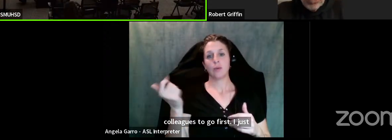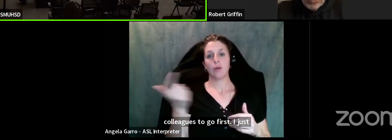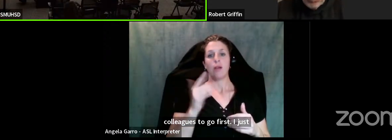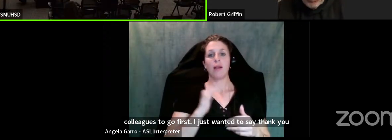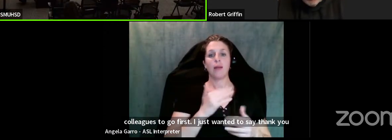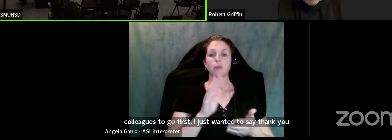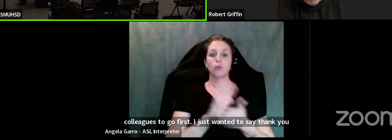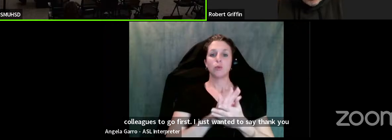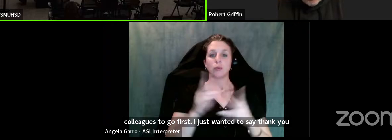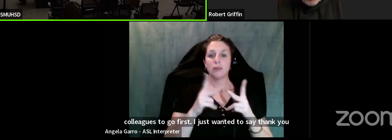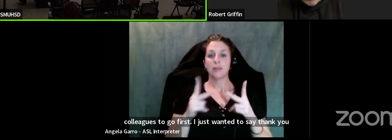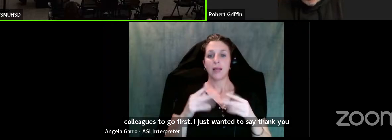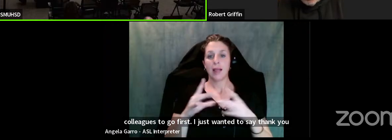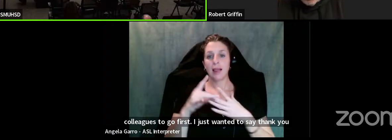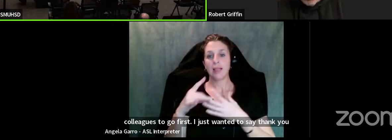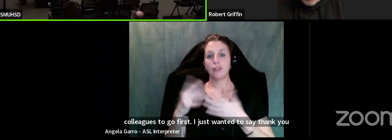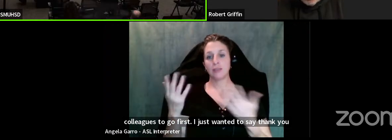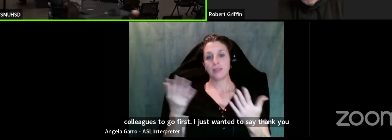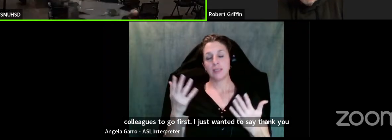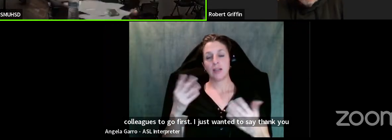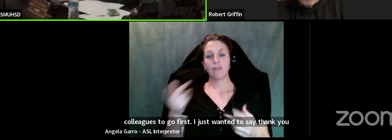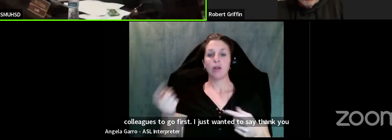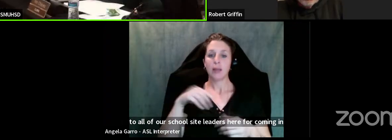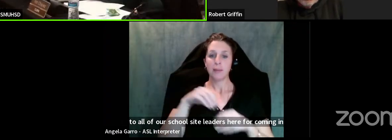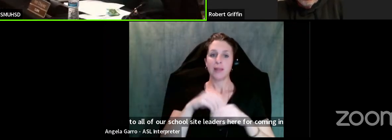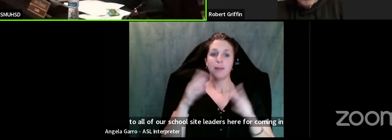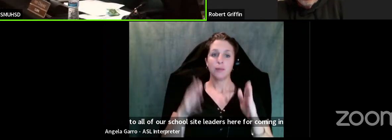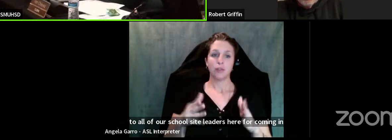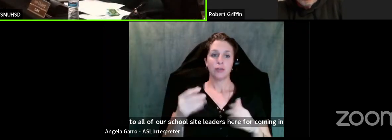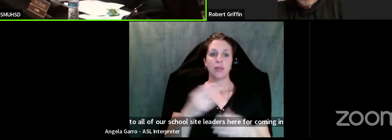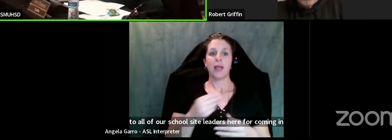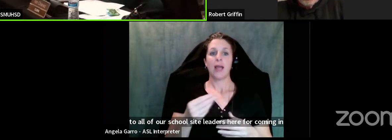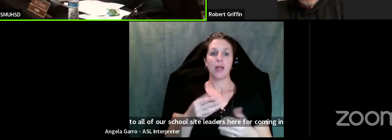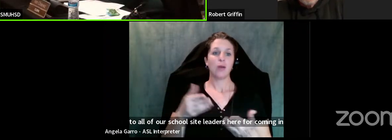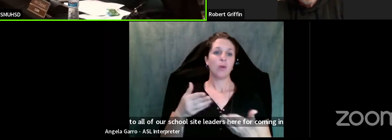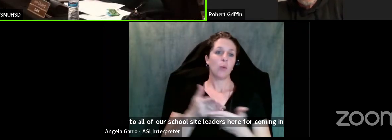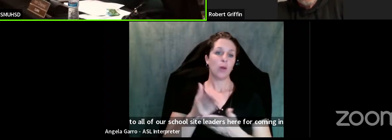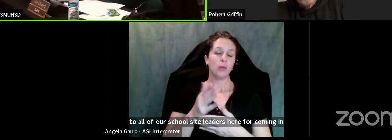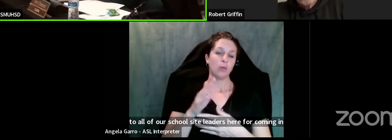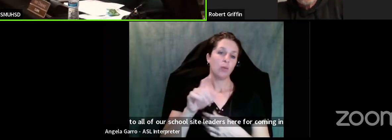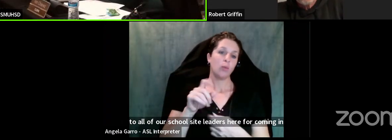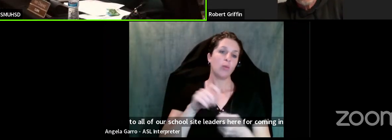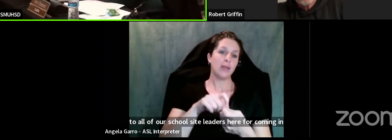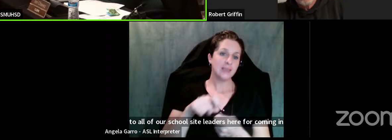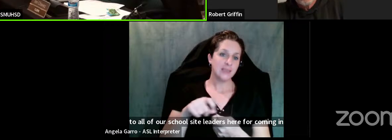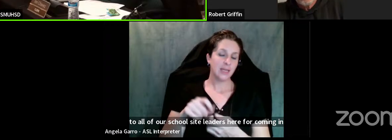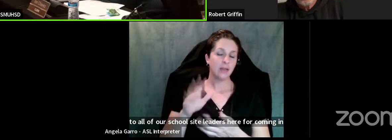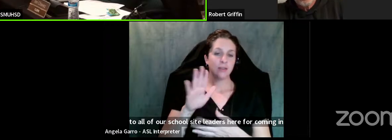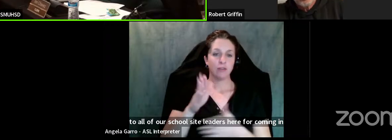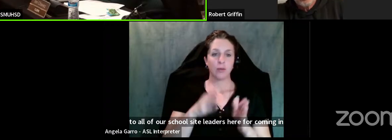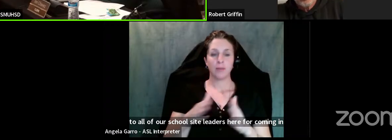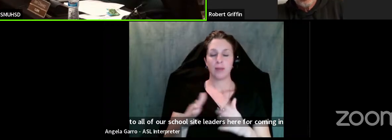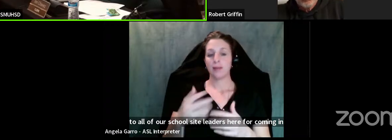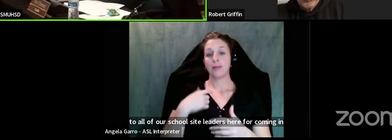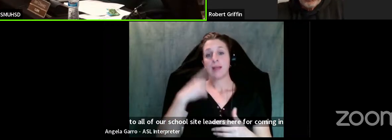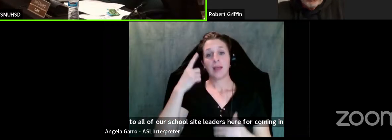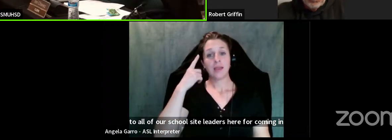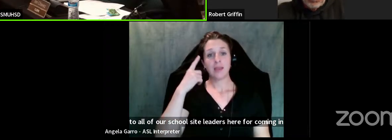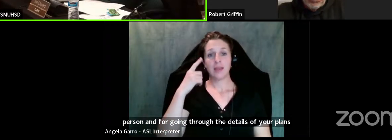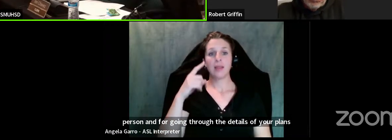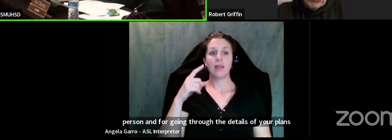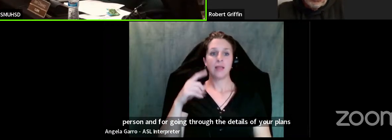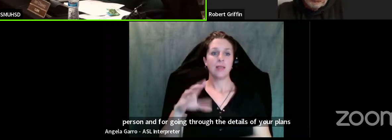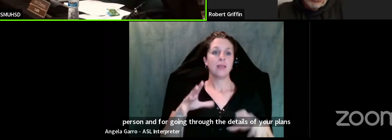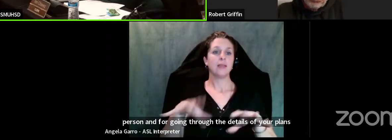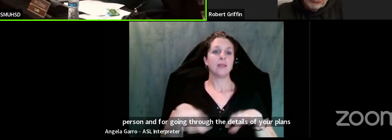site leaders here for coming in person and for going through the details of your plans. I think it takes a lot of